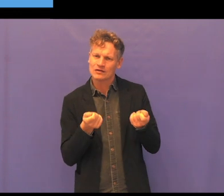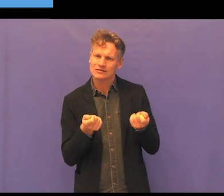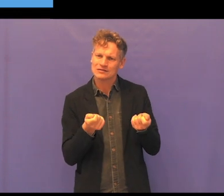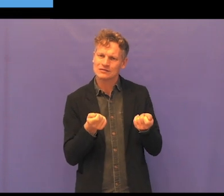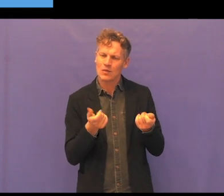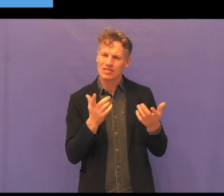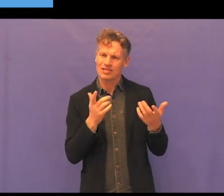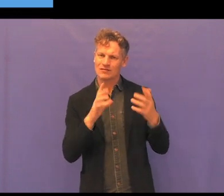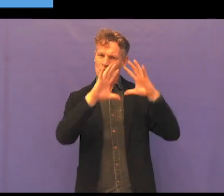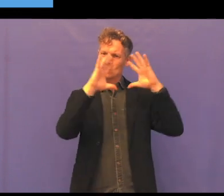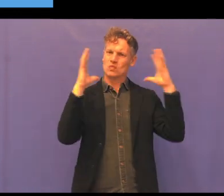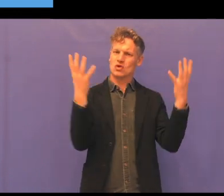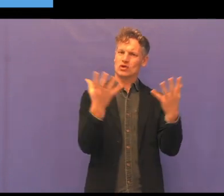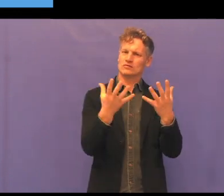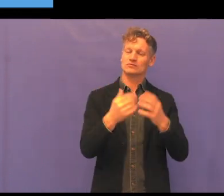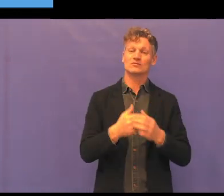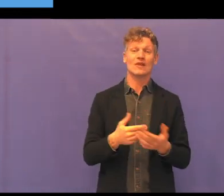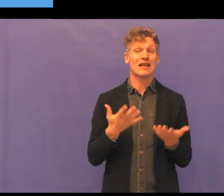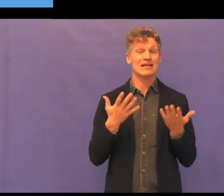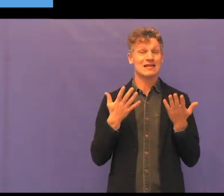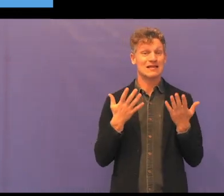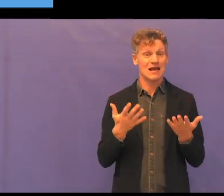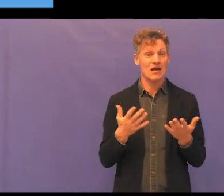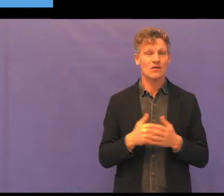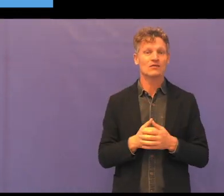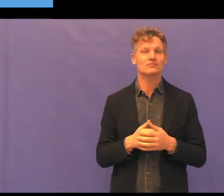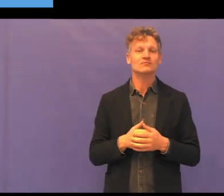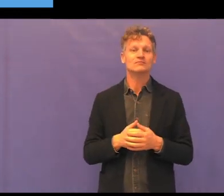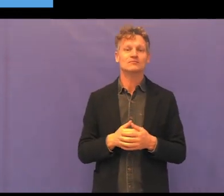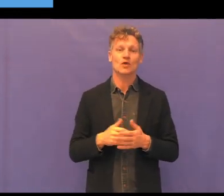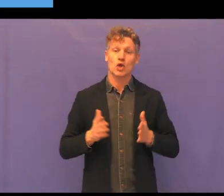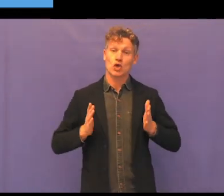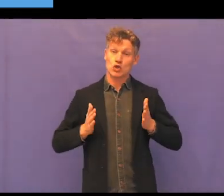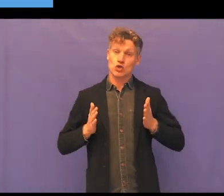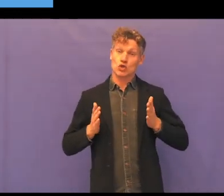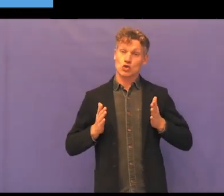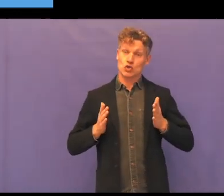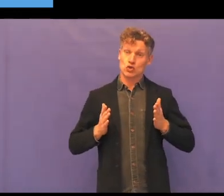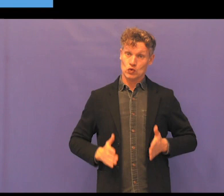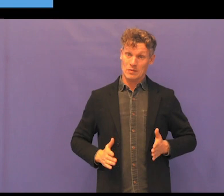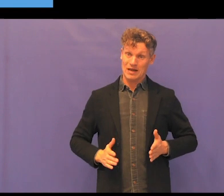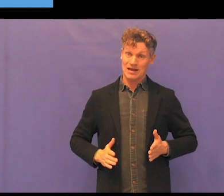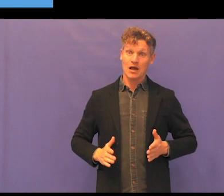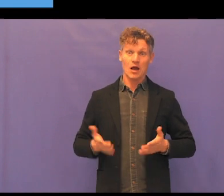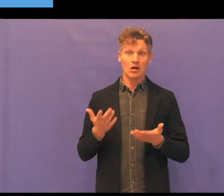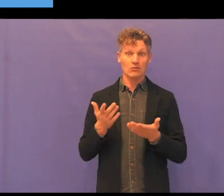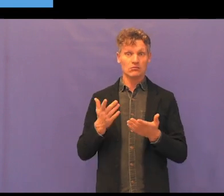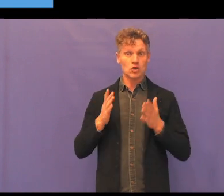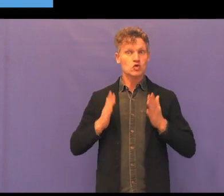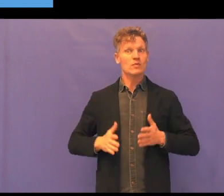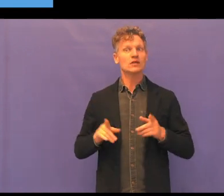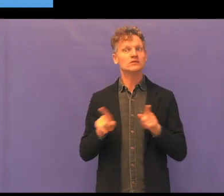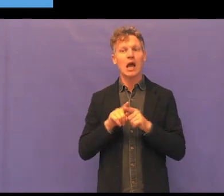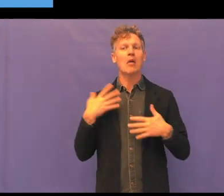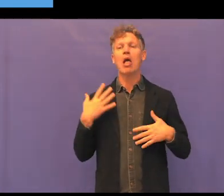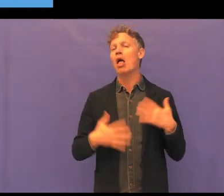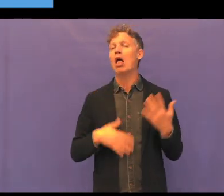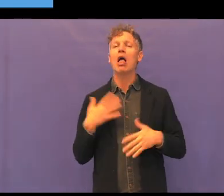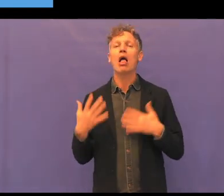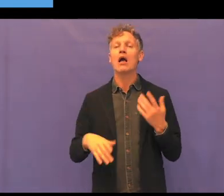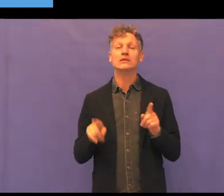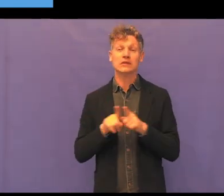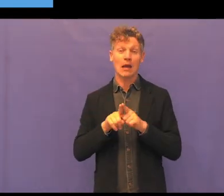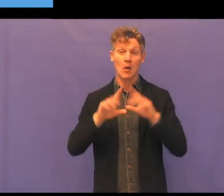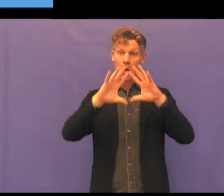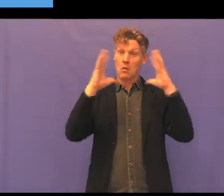human-induced climate change, then we have to think about what our relationship is then to the more